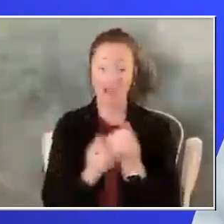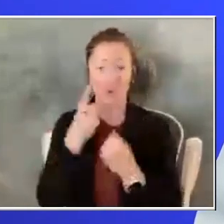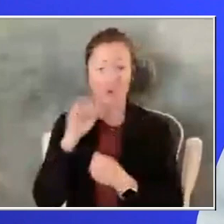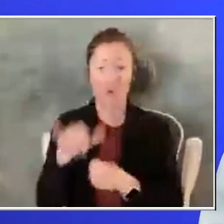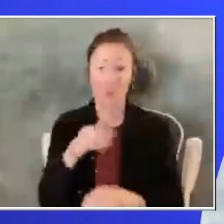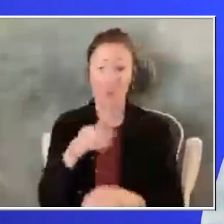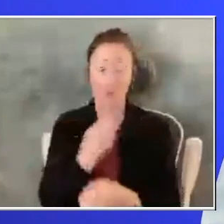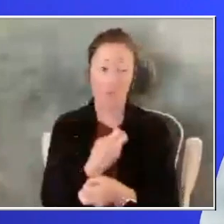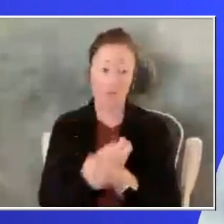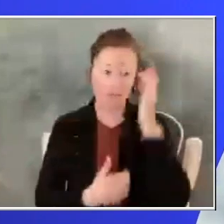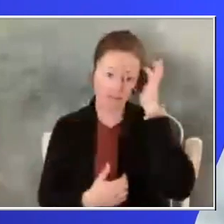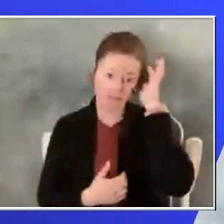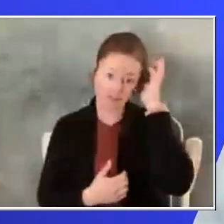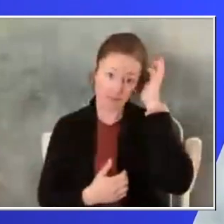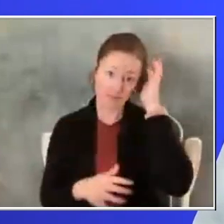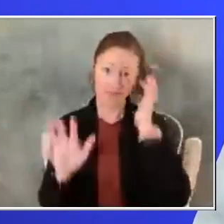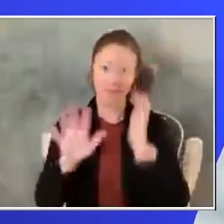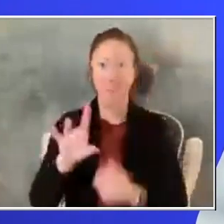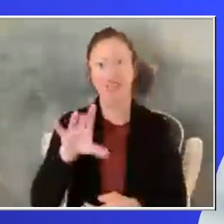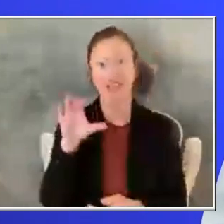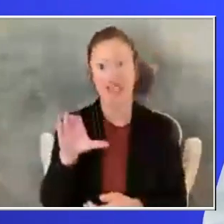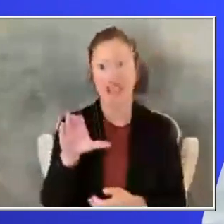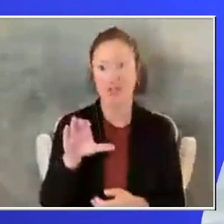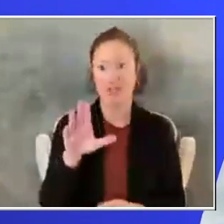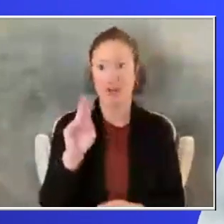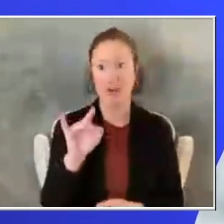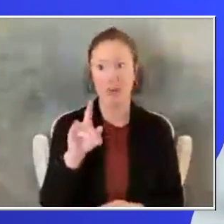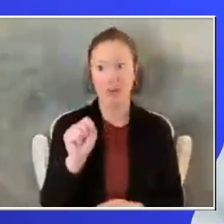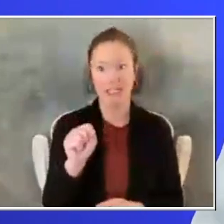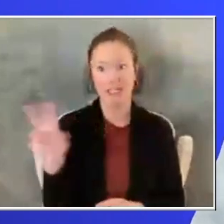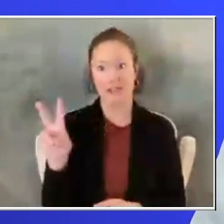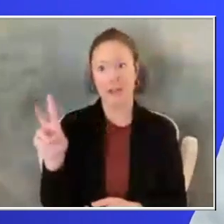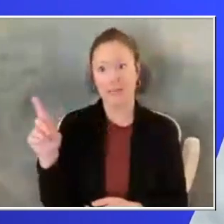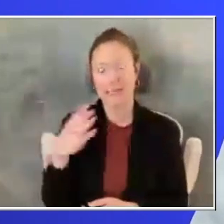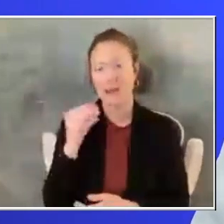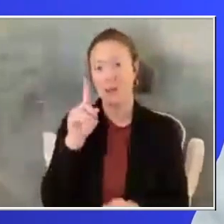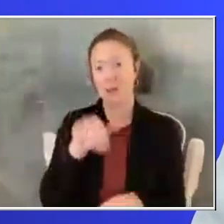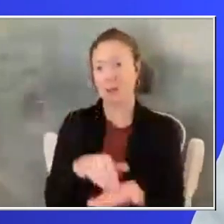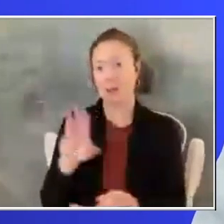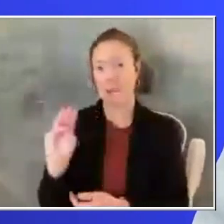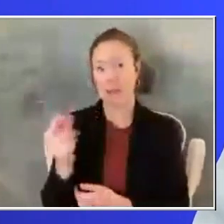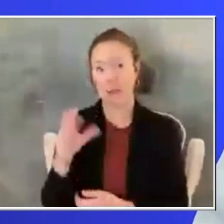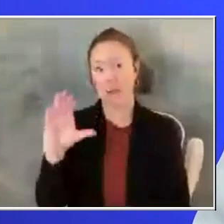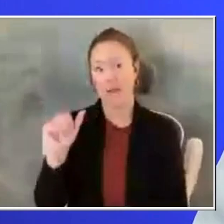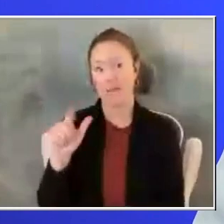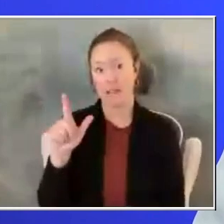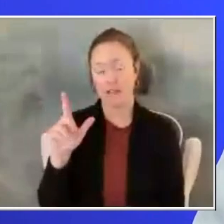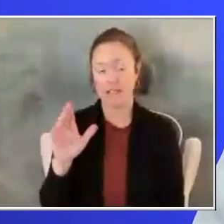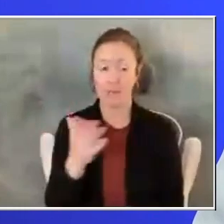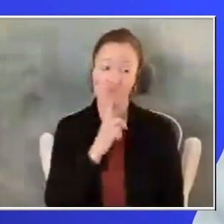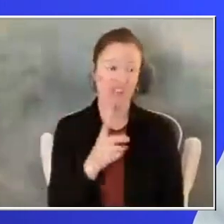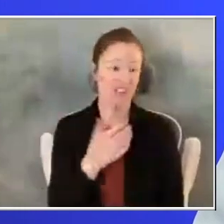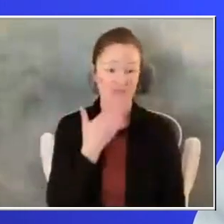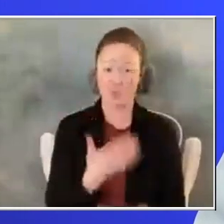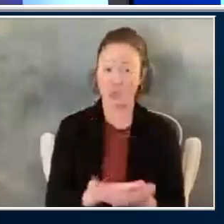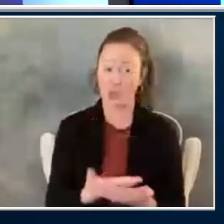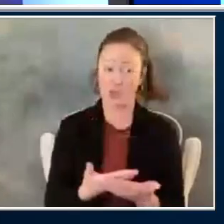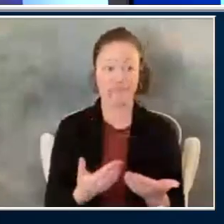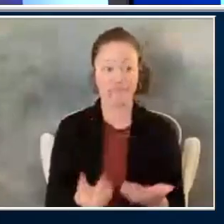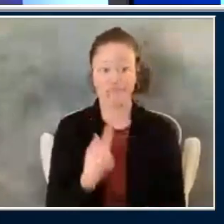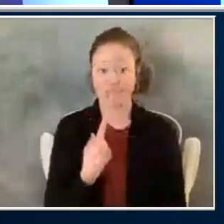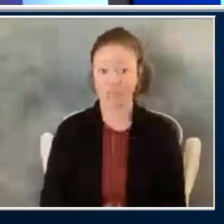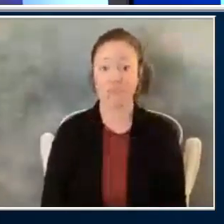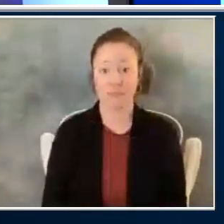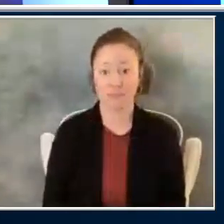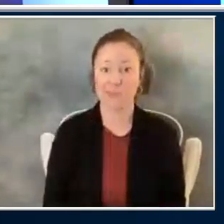So somewhere around 800 units of vitamin D and 1,000 milligrams of calcium is a great supplement to take. Never hurts. Yeah.